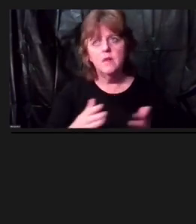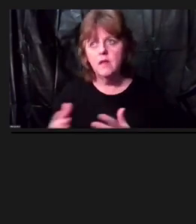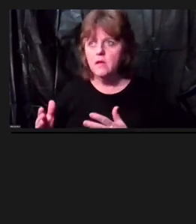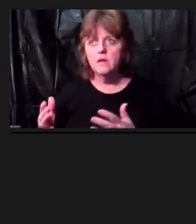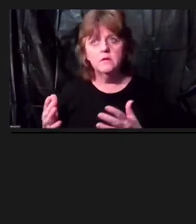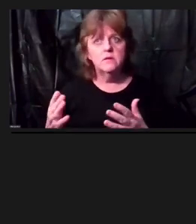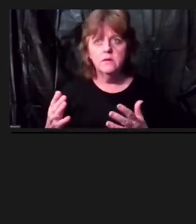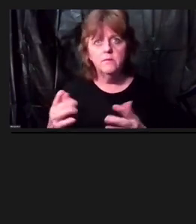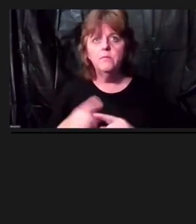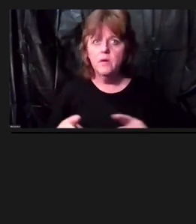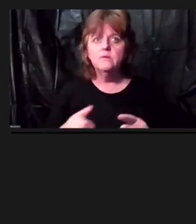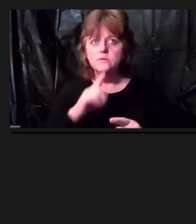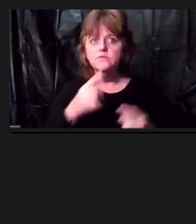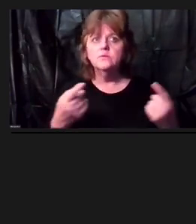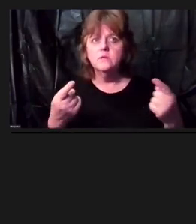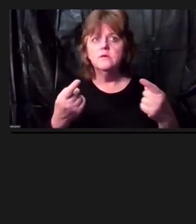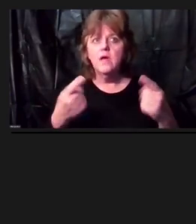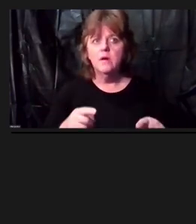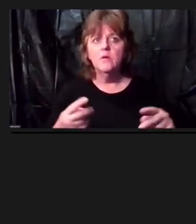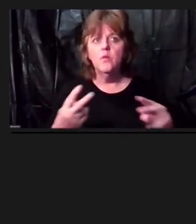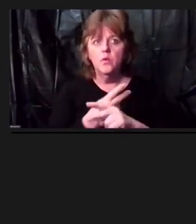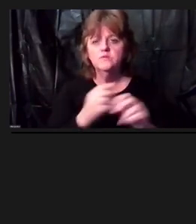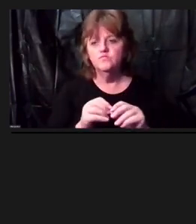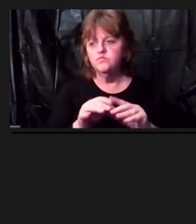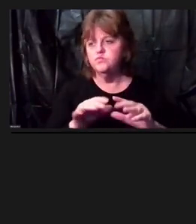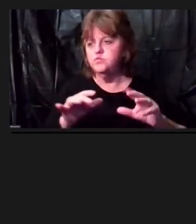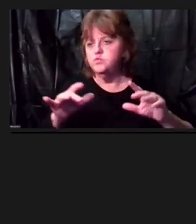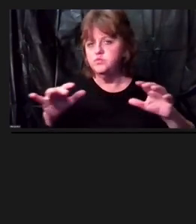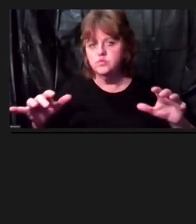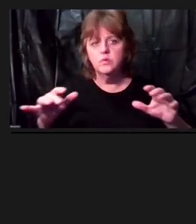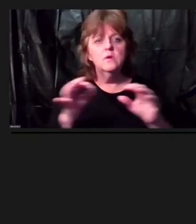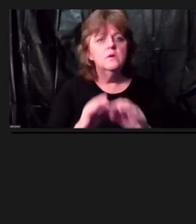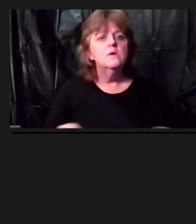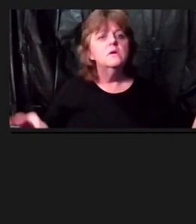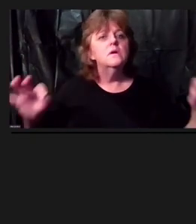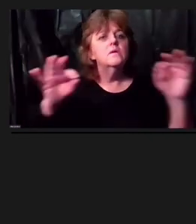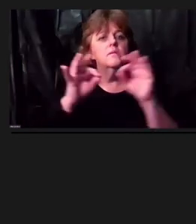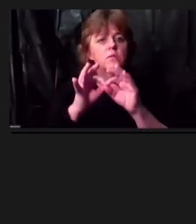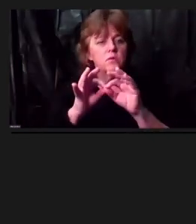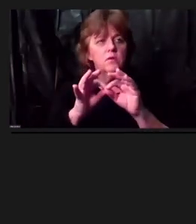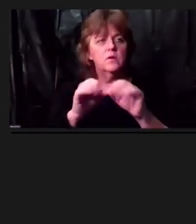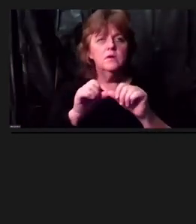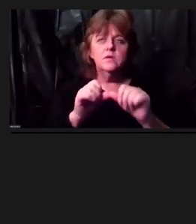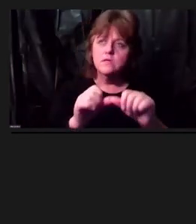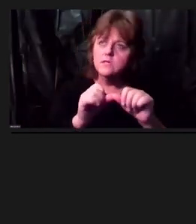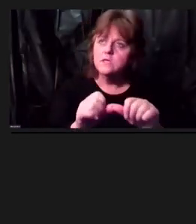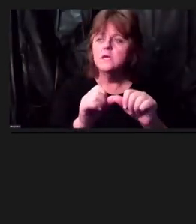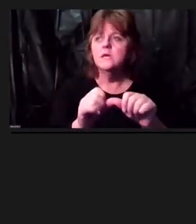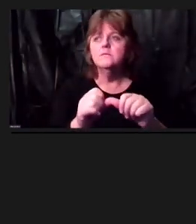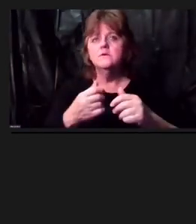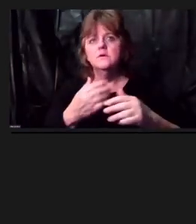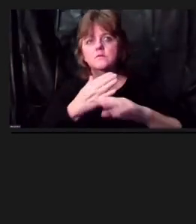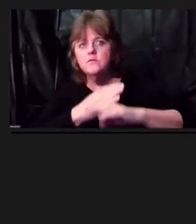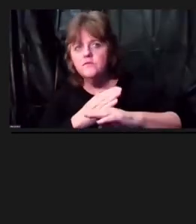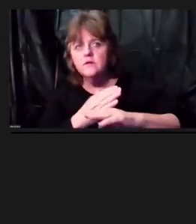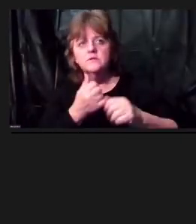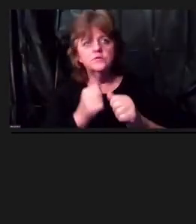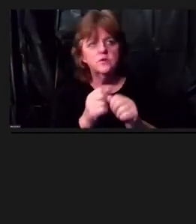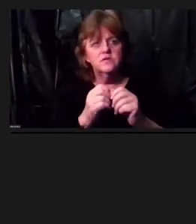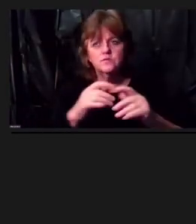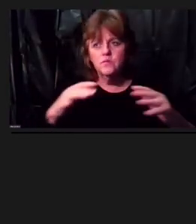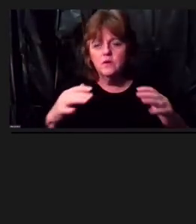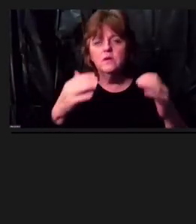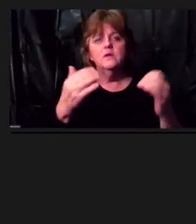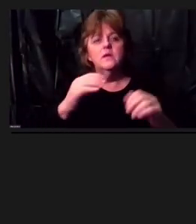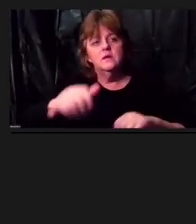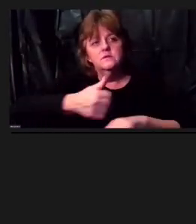it's getting worse. So it is important that we continue doing everything that we can to contain the spread. As Josue said, we now have a